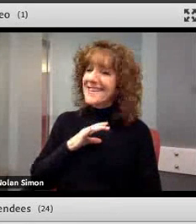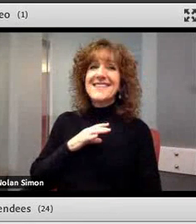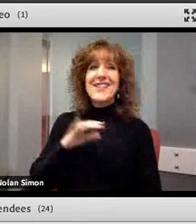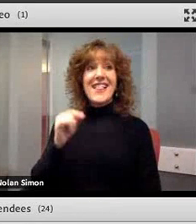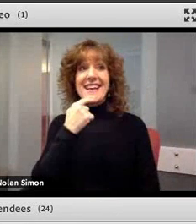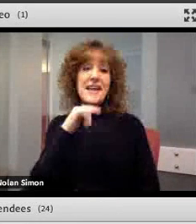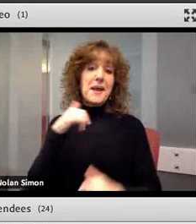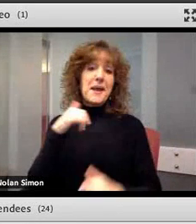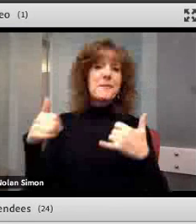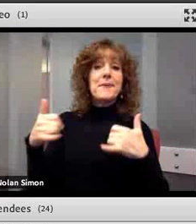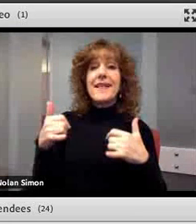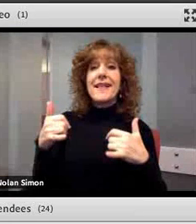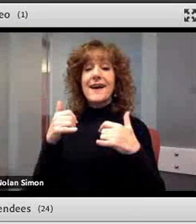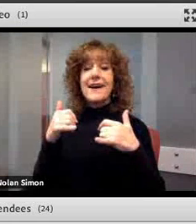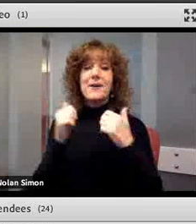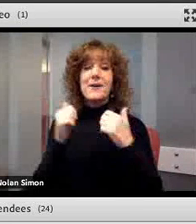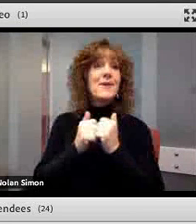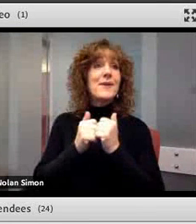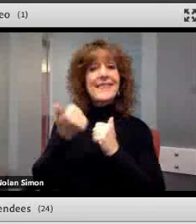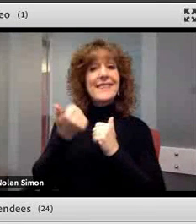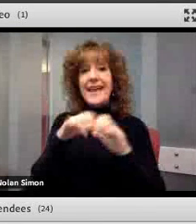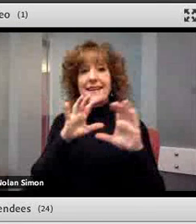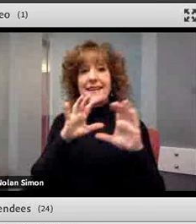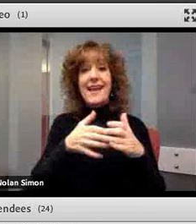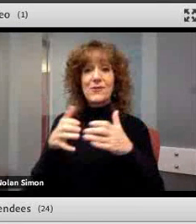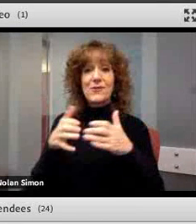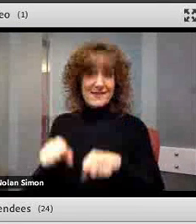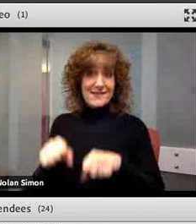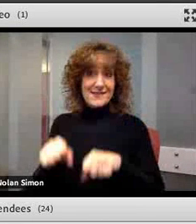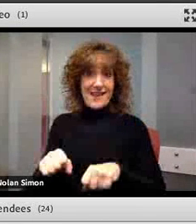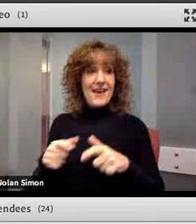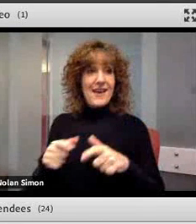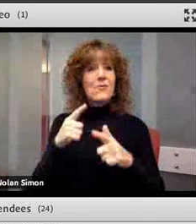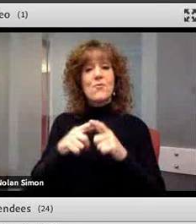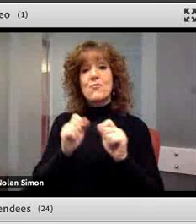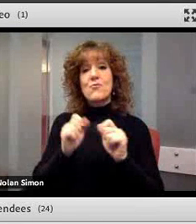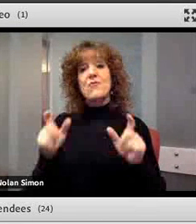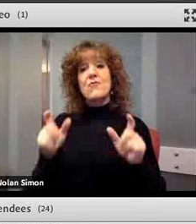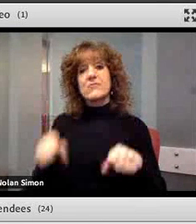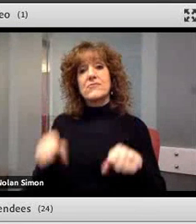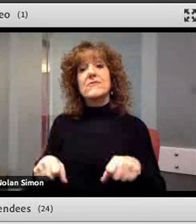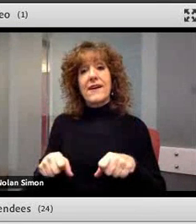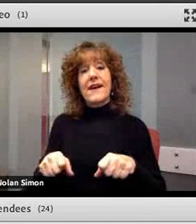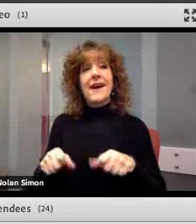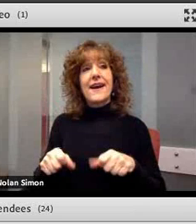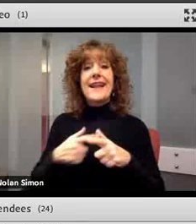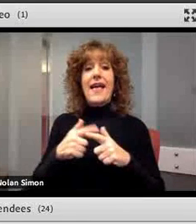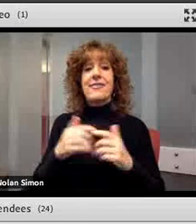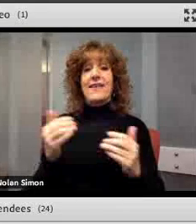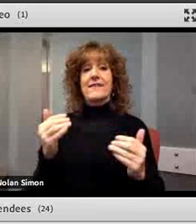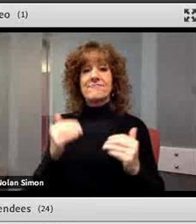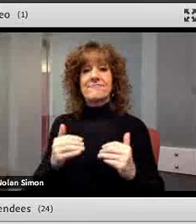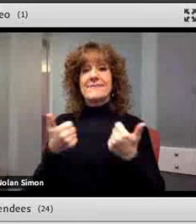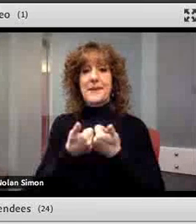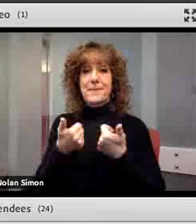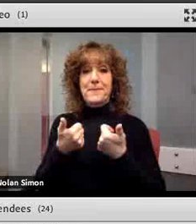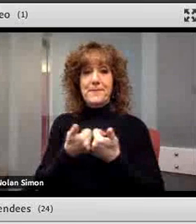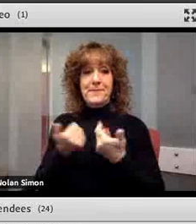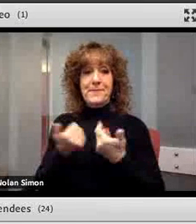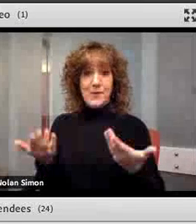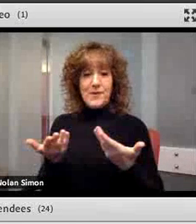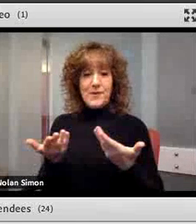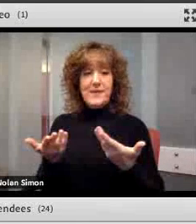like I said, you can play with any of the categories or with all. Okay, then the next game we